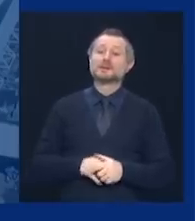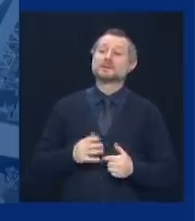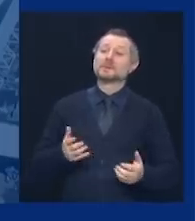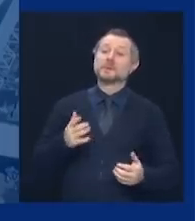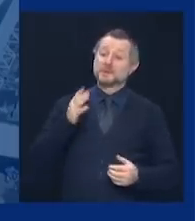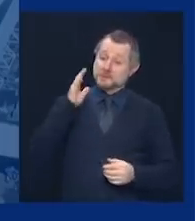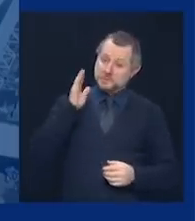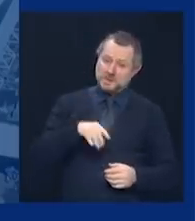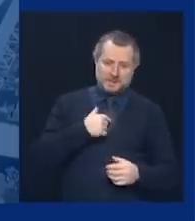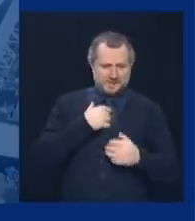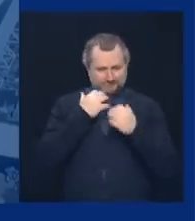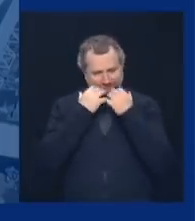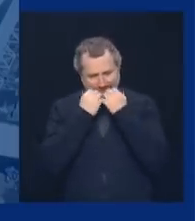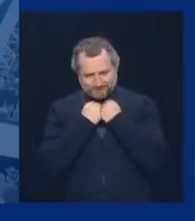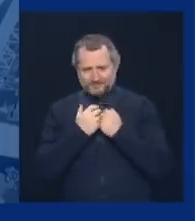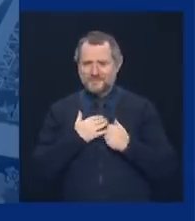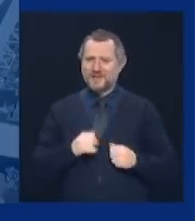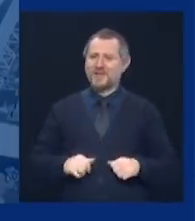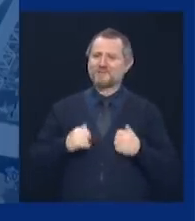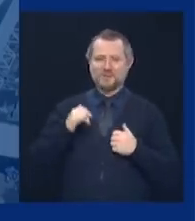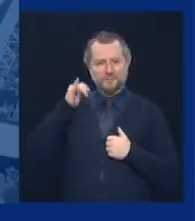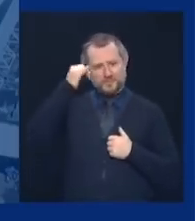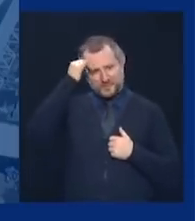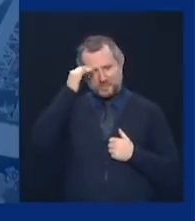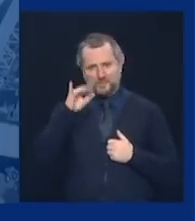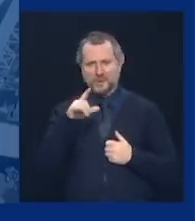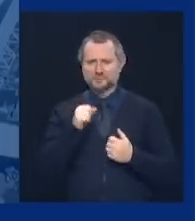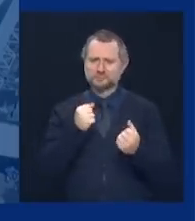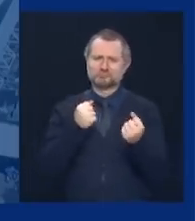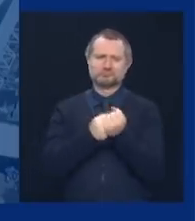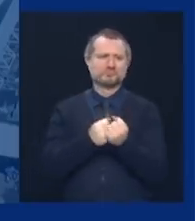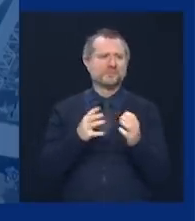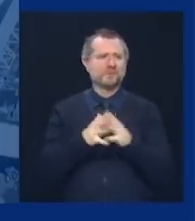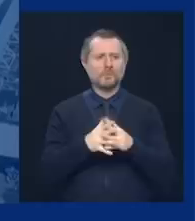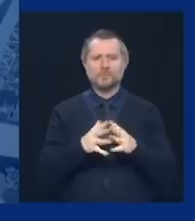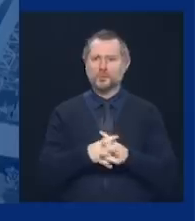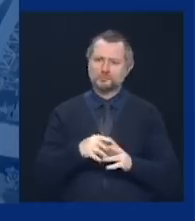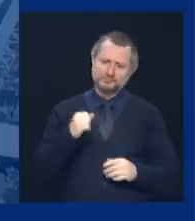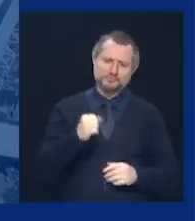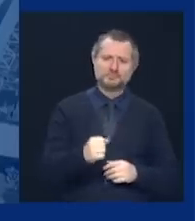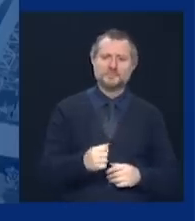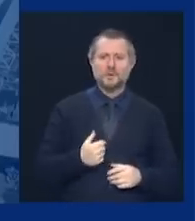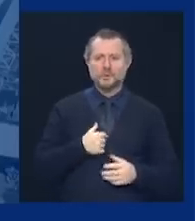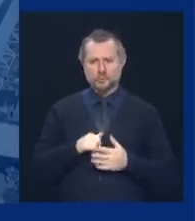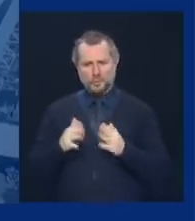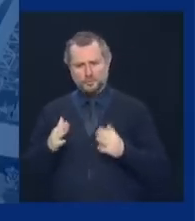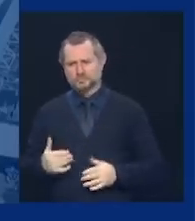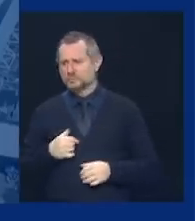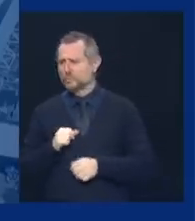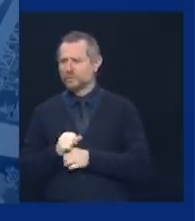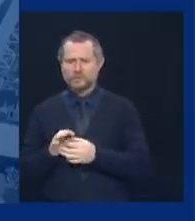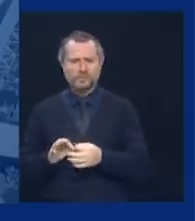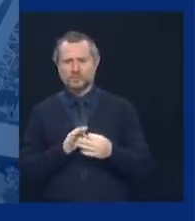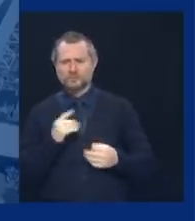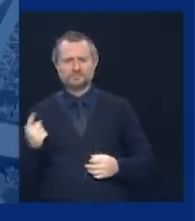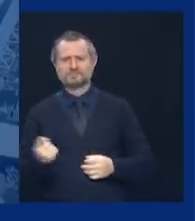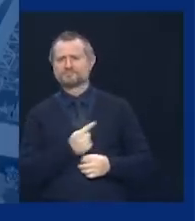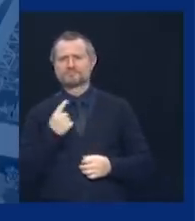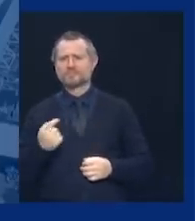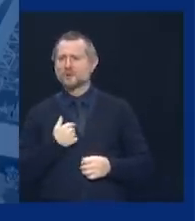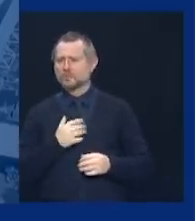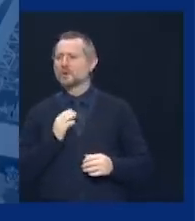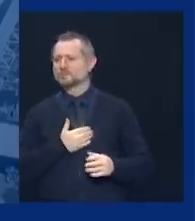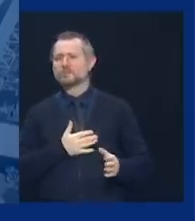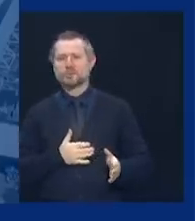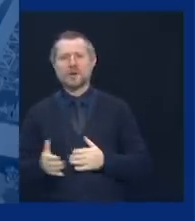We are extremely proud of the Bills. We are all New Yorkers. We work on these things together, and we will get through it. But that is our plan as a demonstration